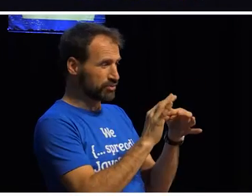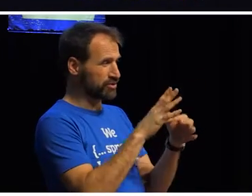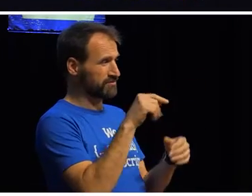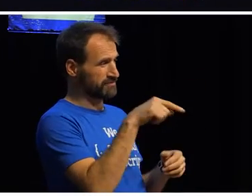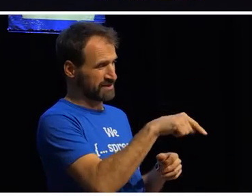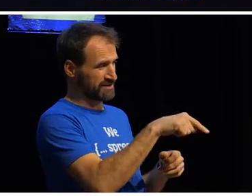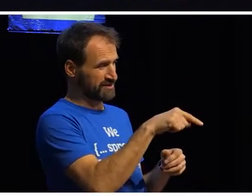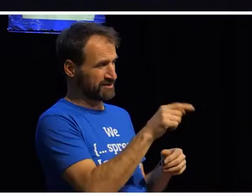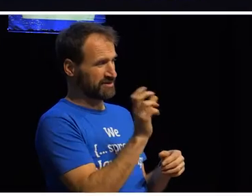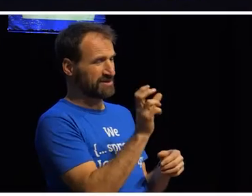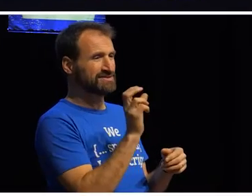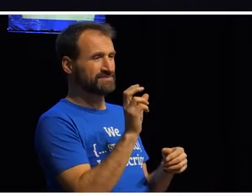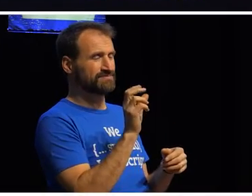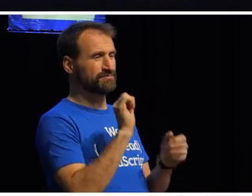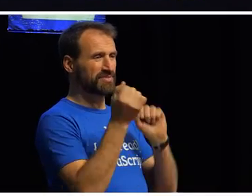here.